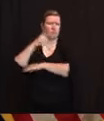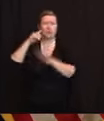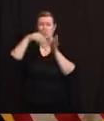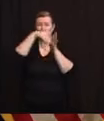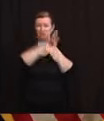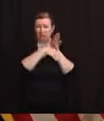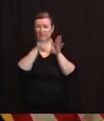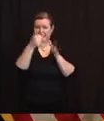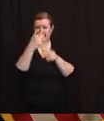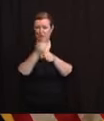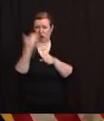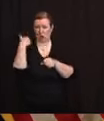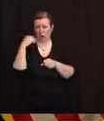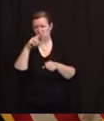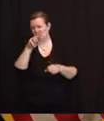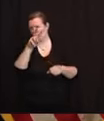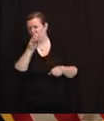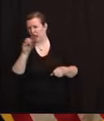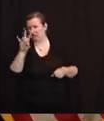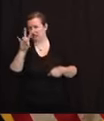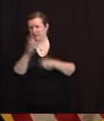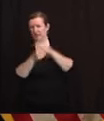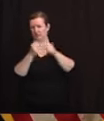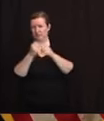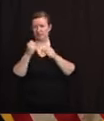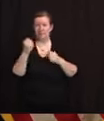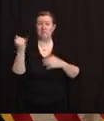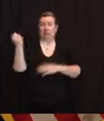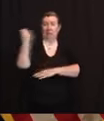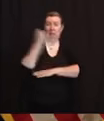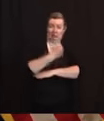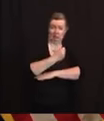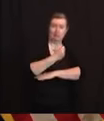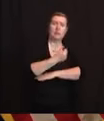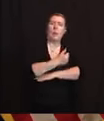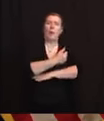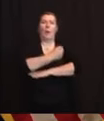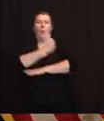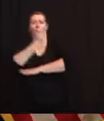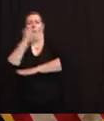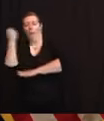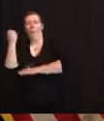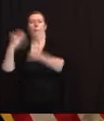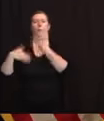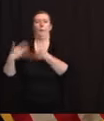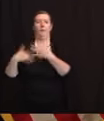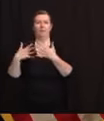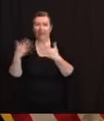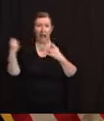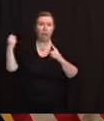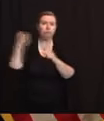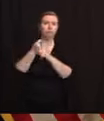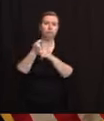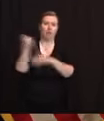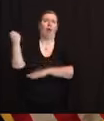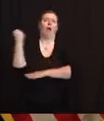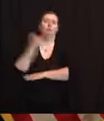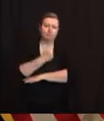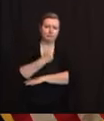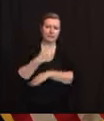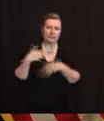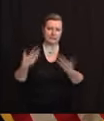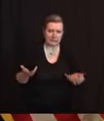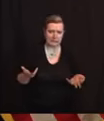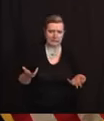the long-lasting element of this, and Rob knows this because a huge slug of these folks are overwhelmingly,